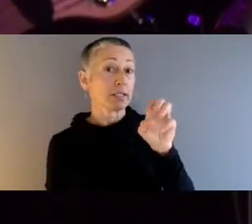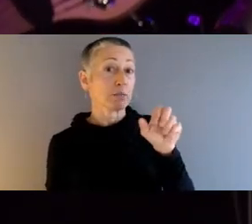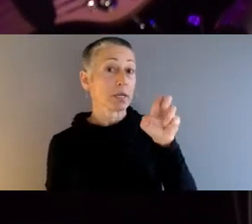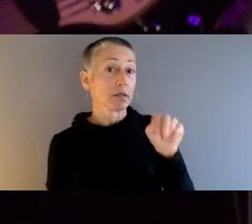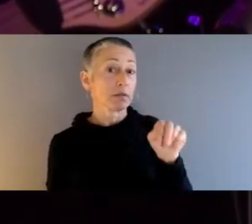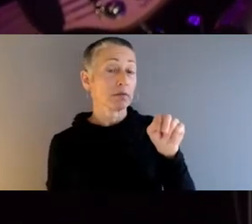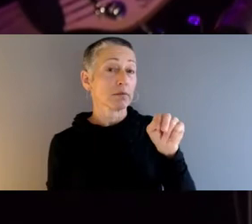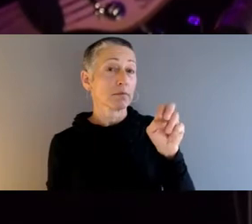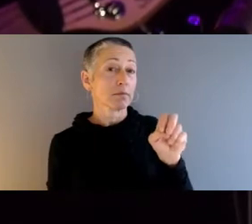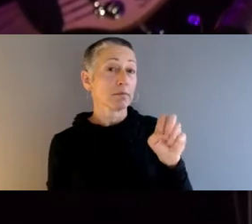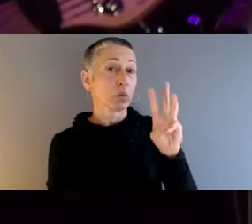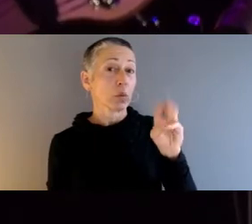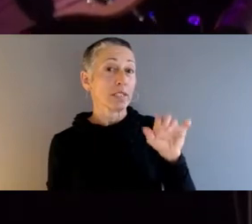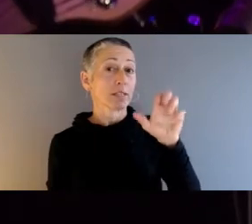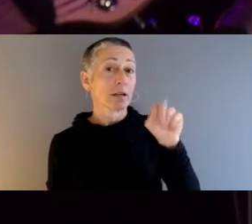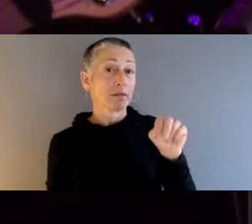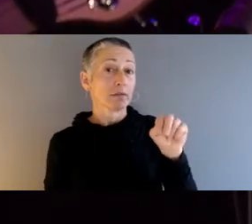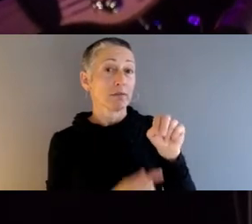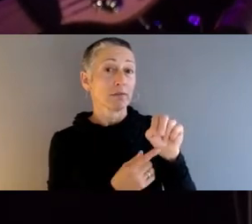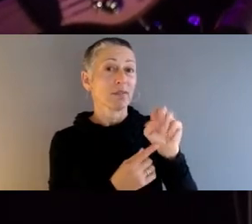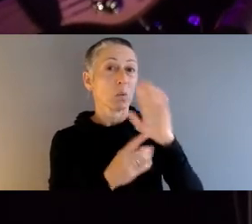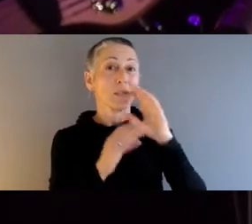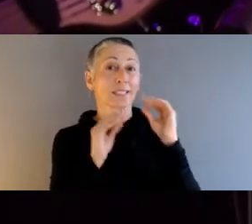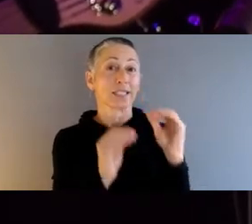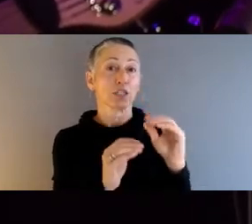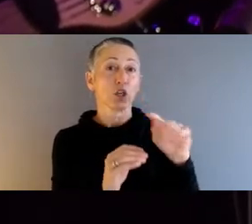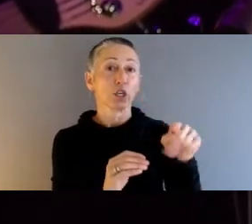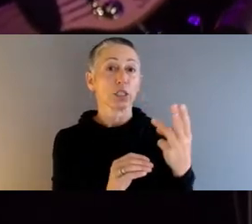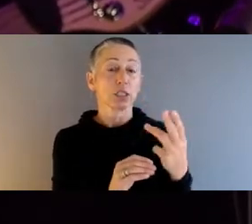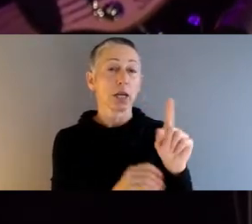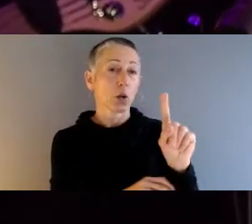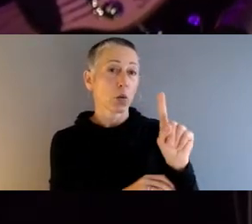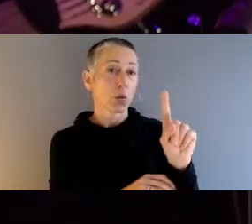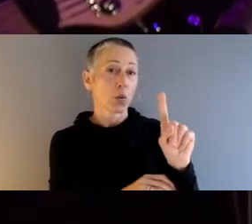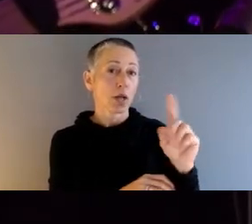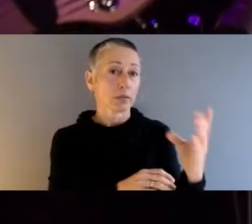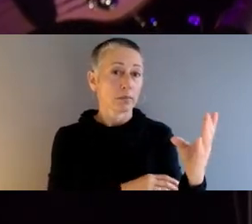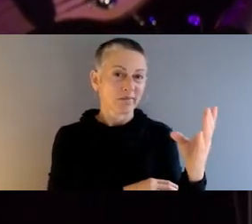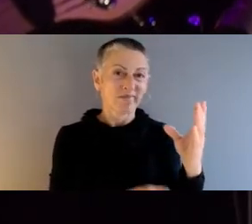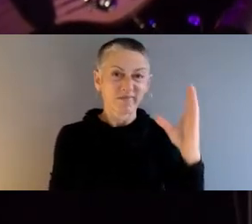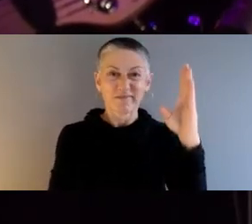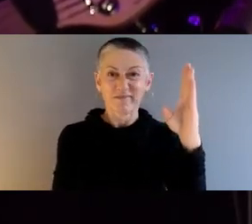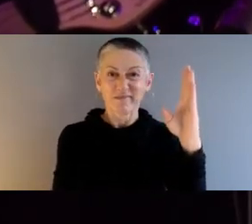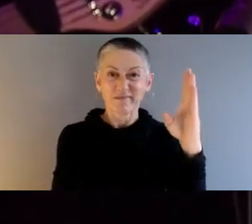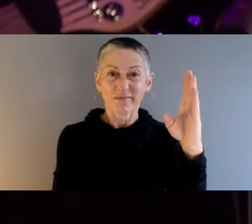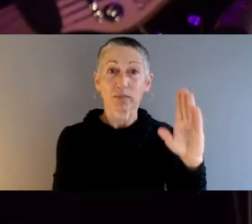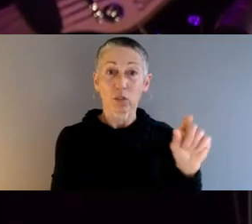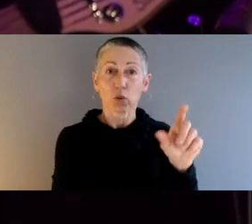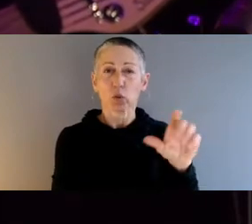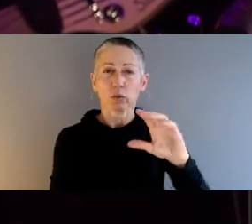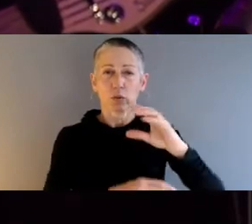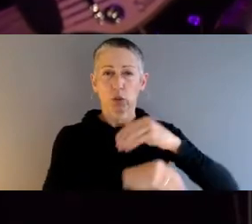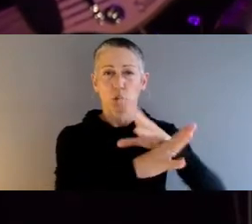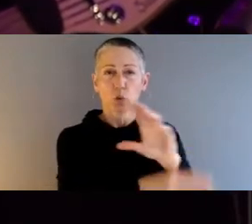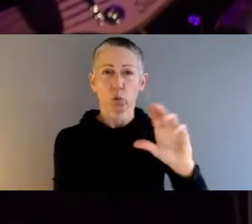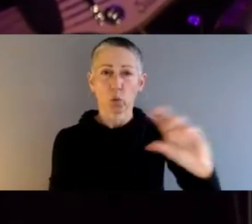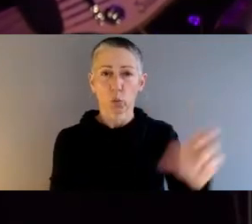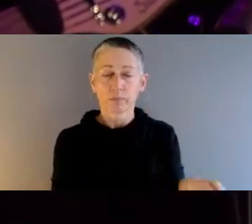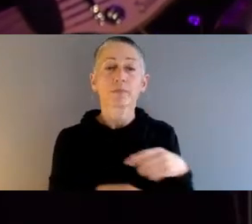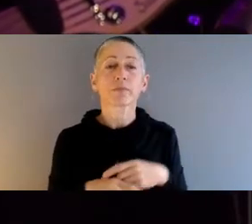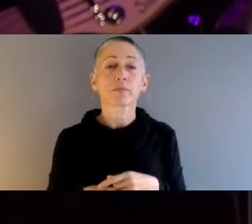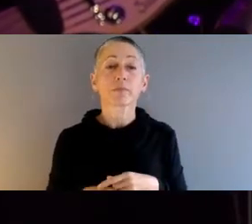speaking for artists this Thursday at 1 p.m. on Zoom, and it's free. You can sign up. Maestra members can come and listen to a guest speaker